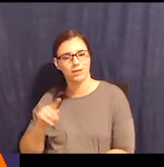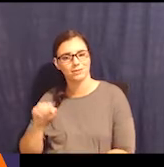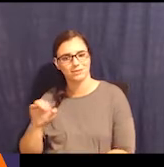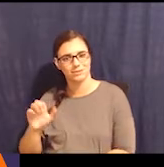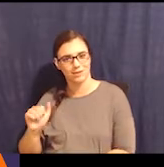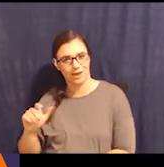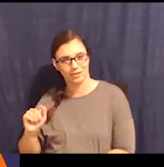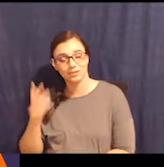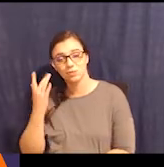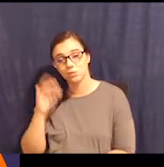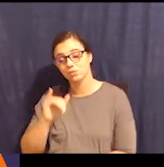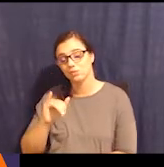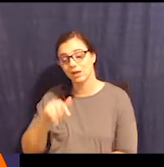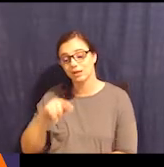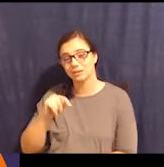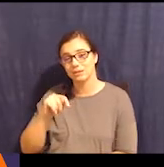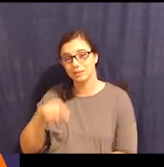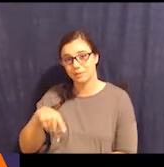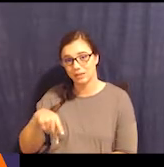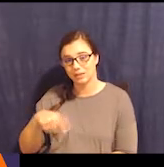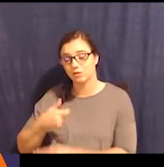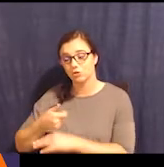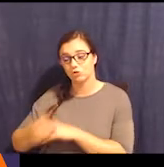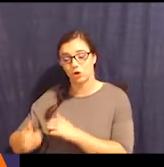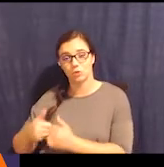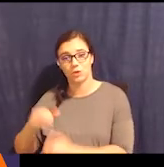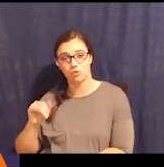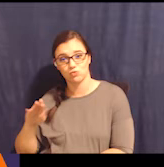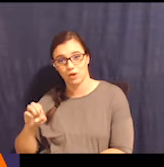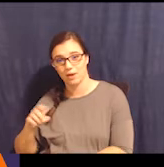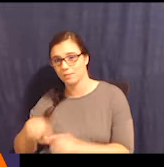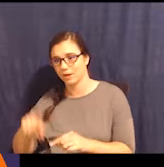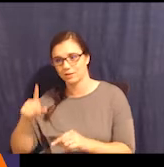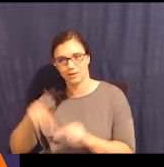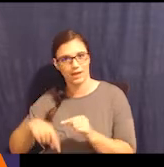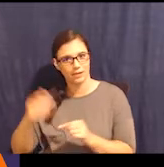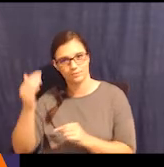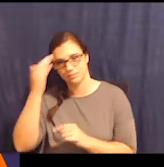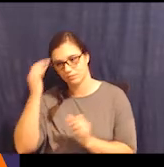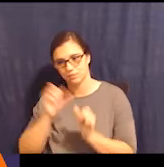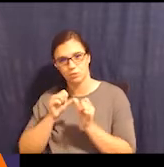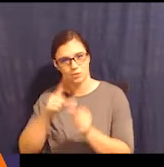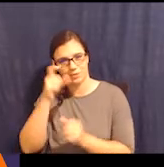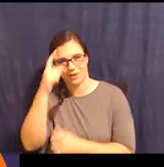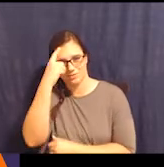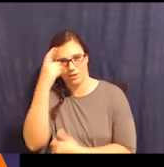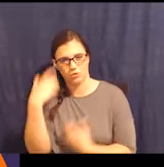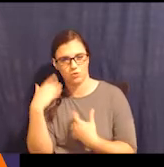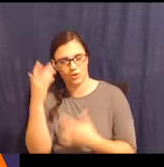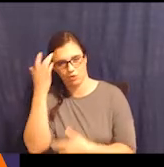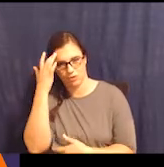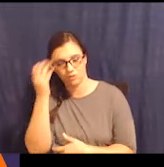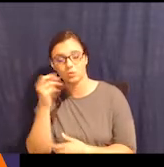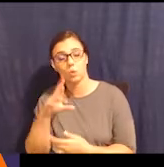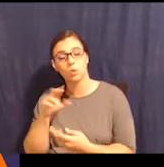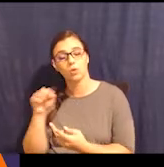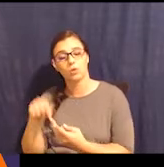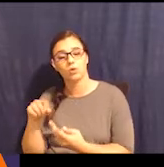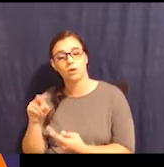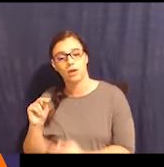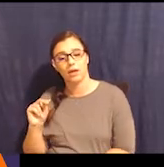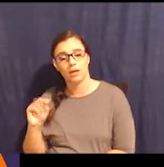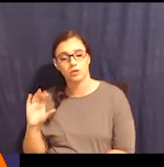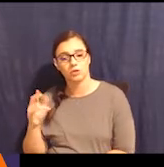but are incompetent to proceed because of their mental illness, or they are NGI, adjudicated not guilty by reason of insanity